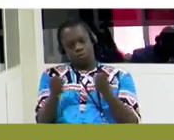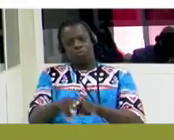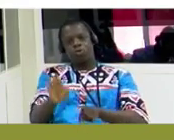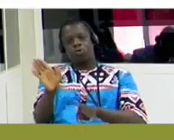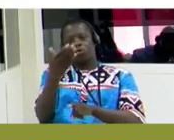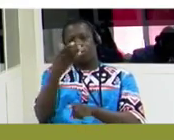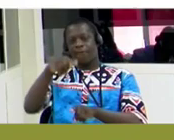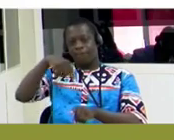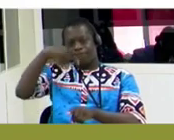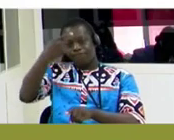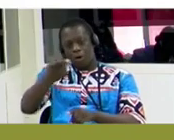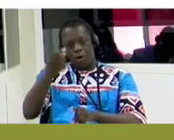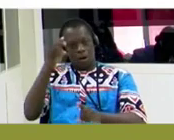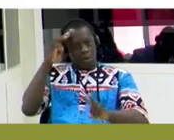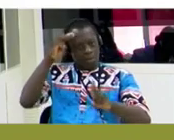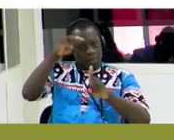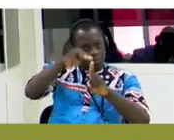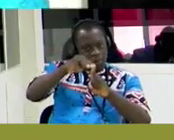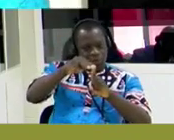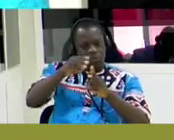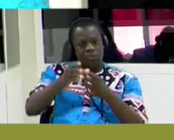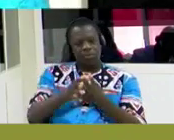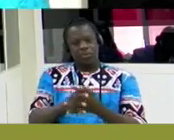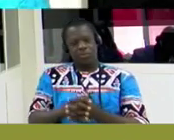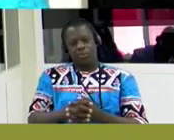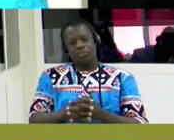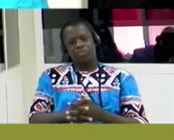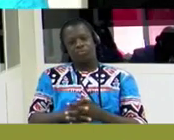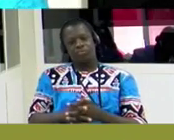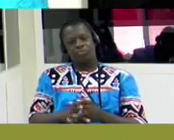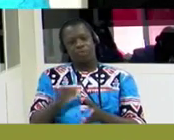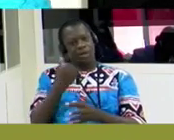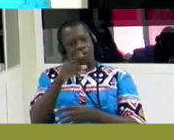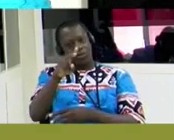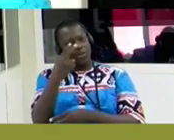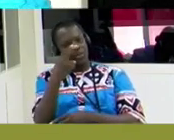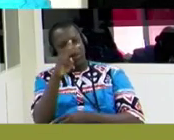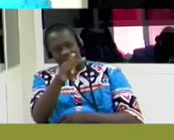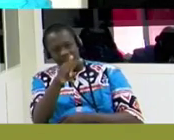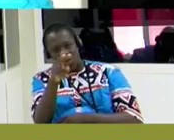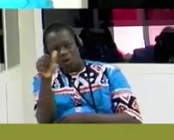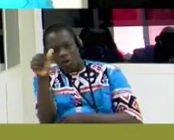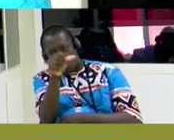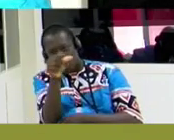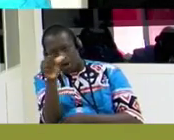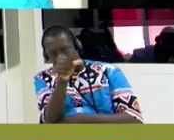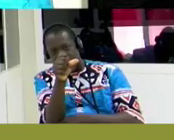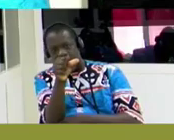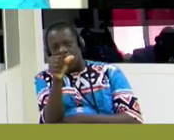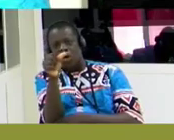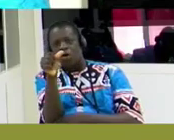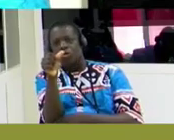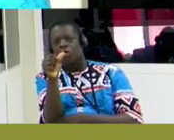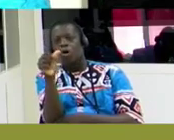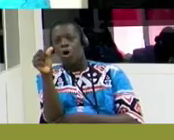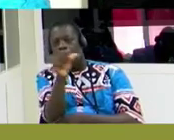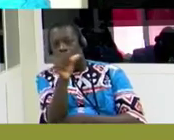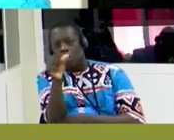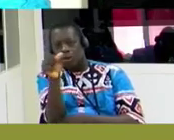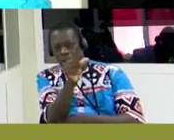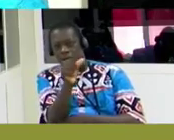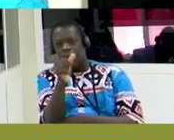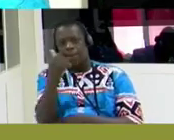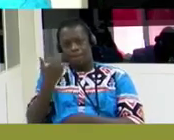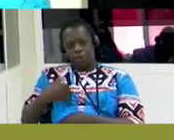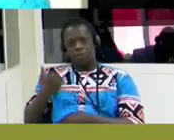mission." Did you find any other people in the vehicle? Any other vehicle in the vehicle? Did you find any